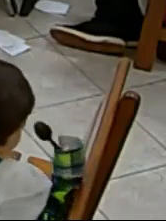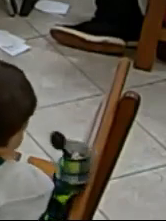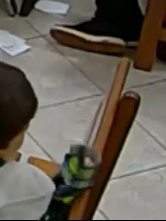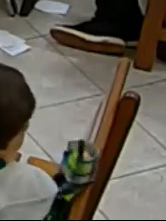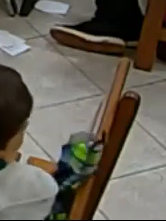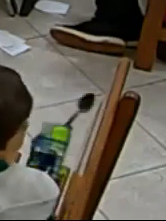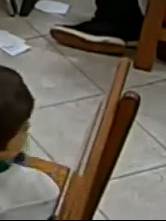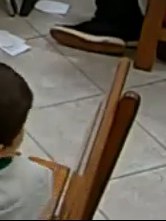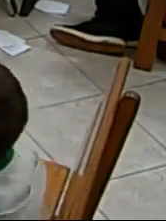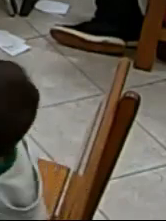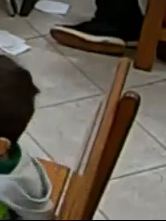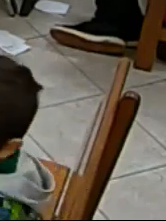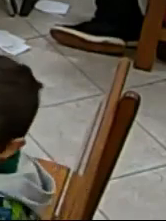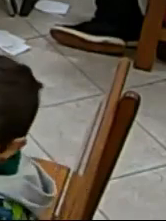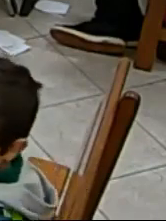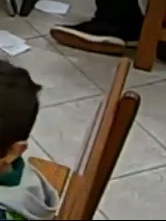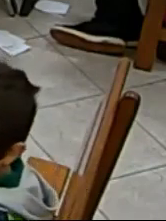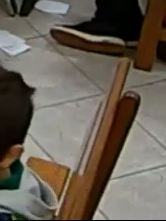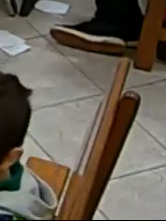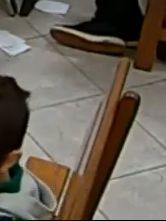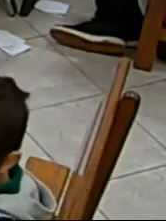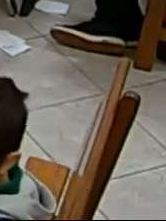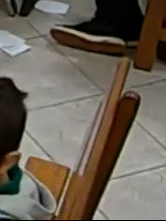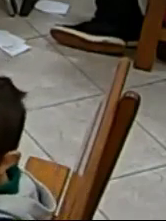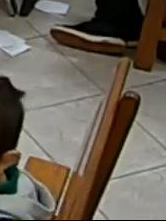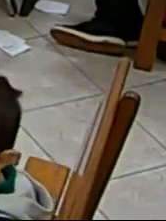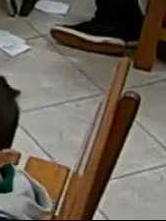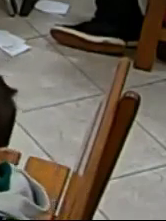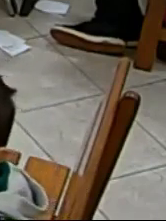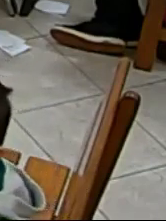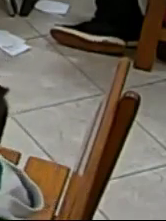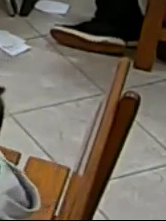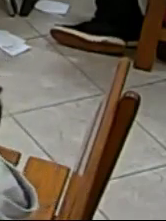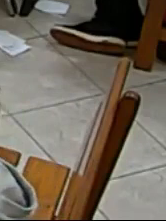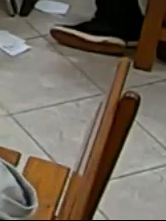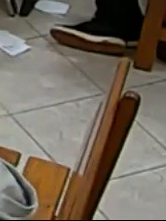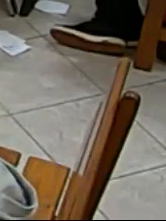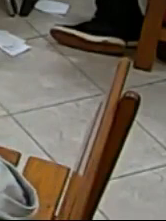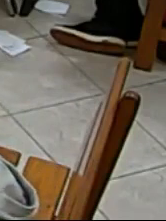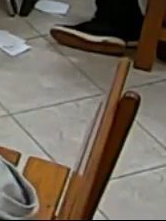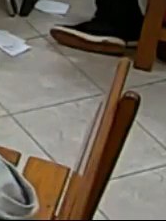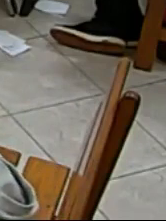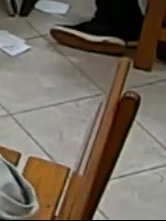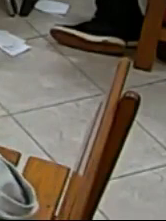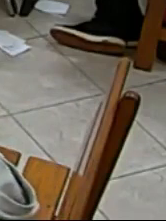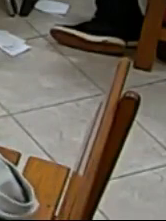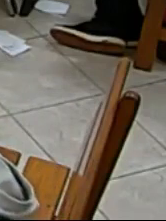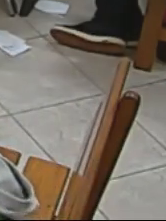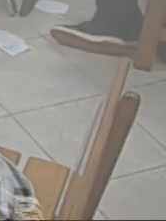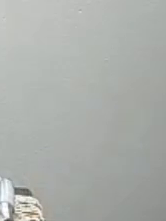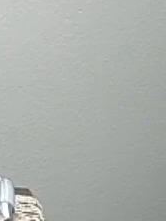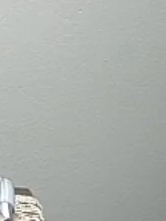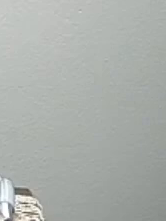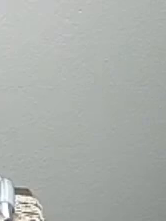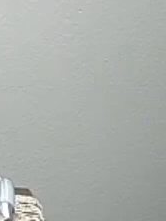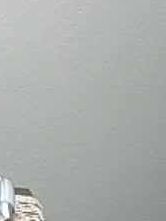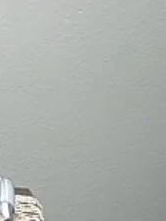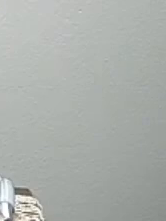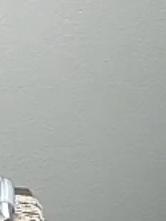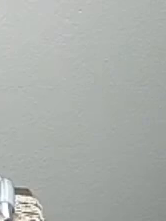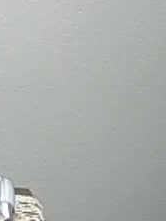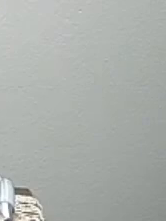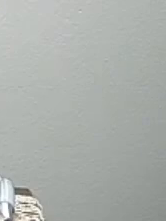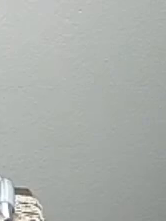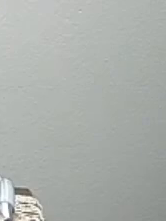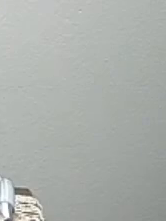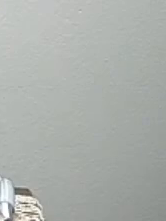us. Maranatha, my hope is that Maranatha will be fulfilled in our lives. We pray to you and thank you in the name of Jesus.